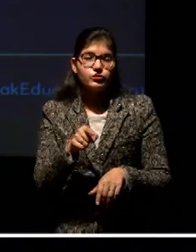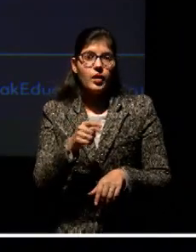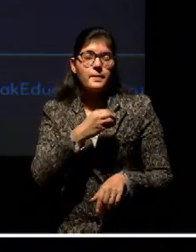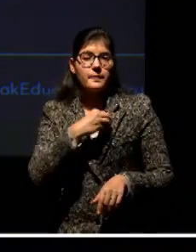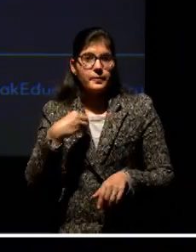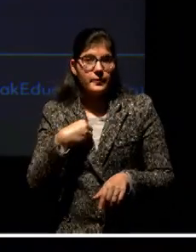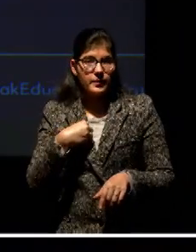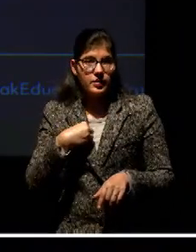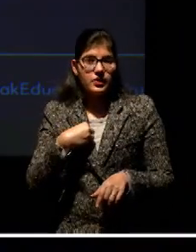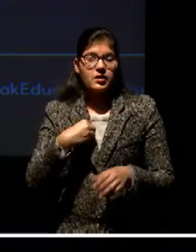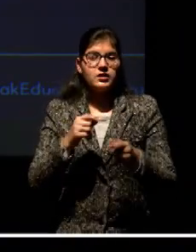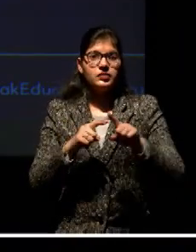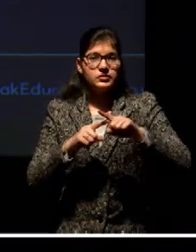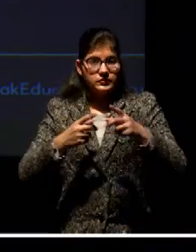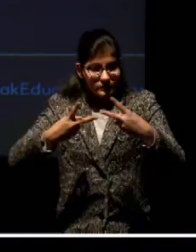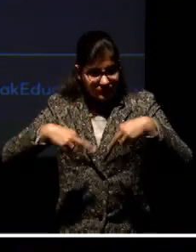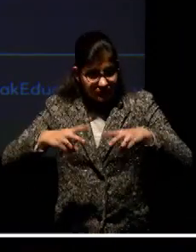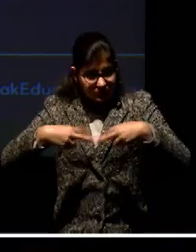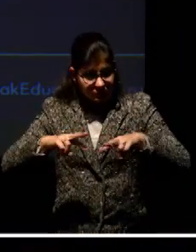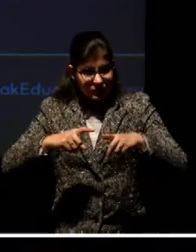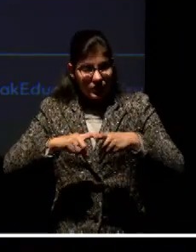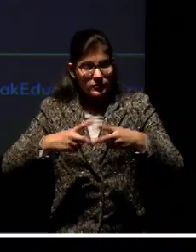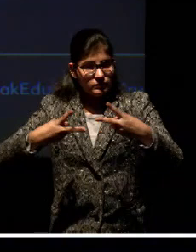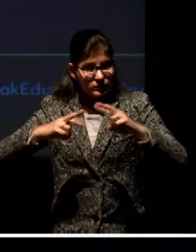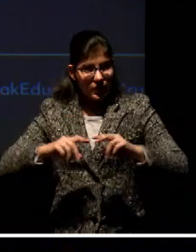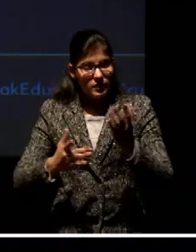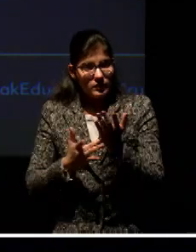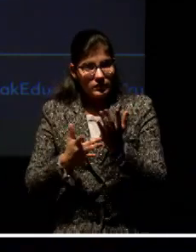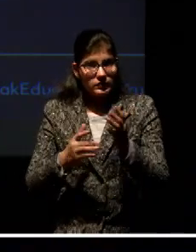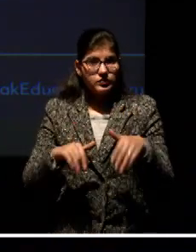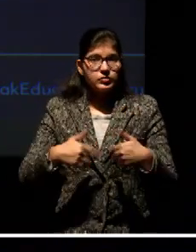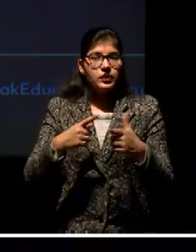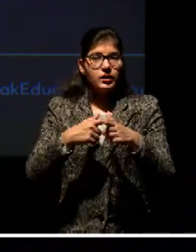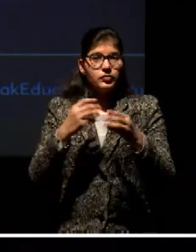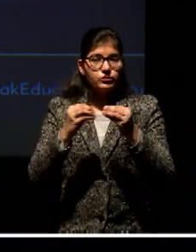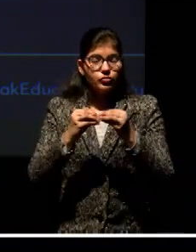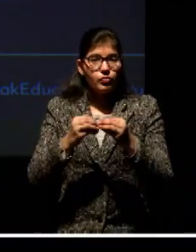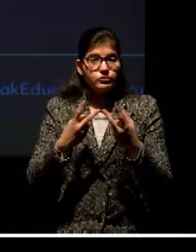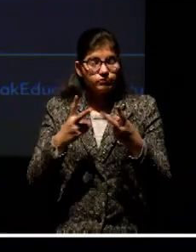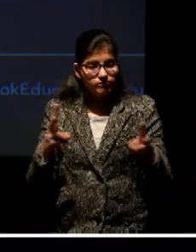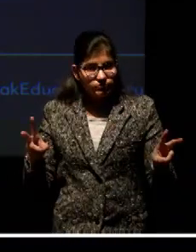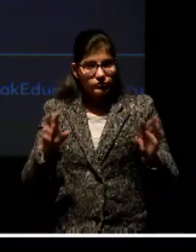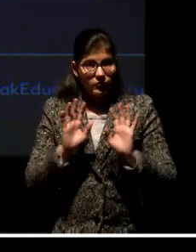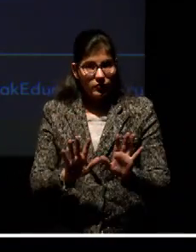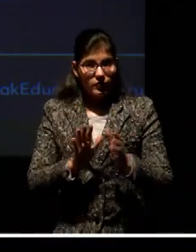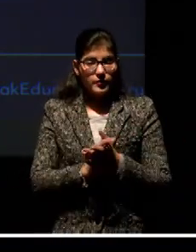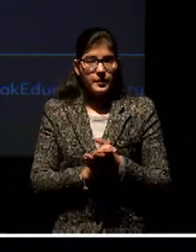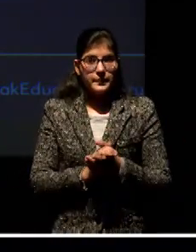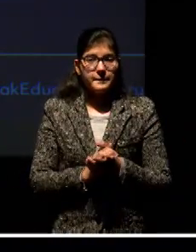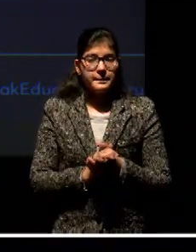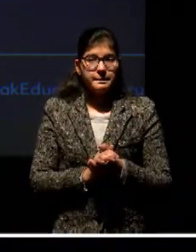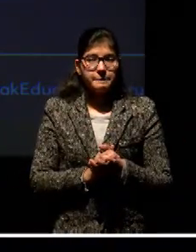medical transcripts, a medical transcript technician. That's a kind of job which actually is highly paid. A lot of this can be